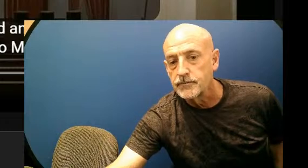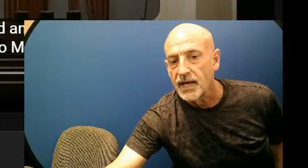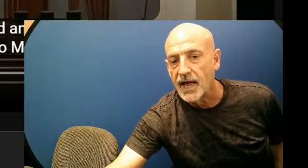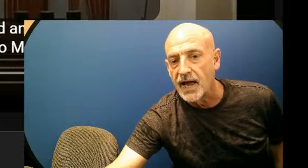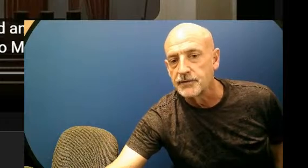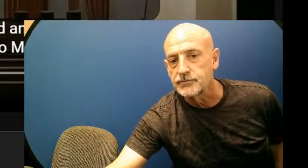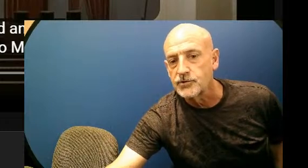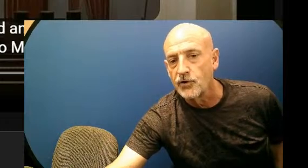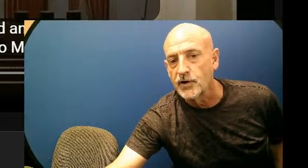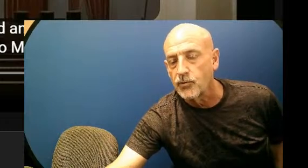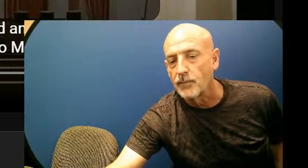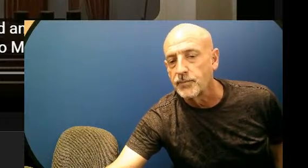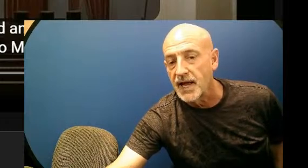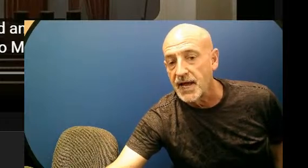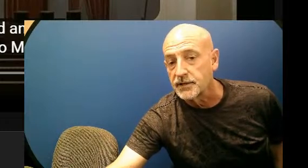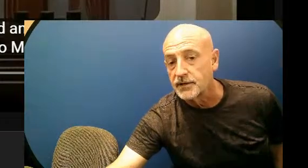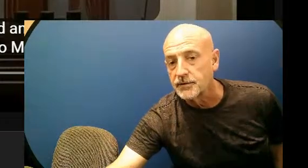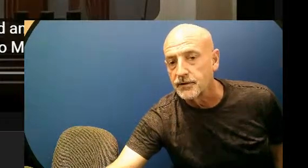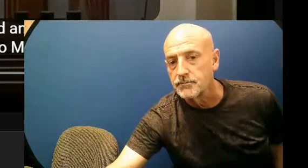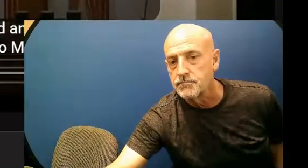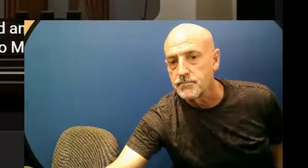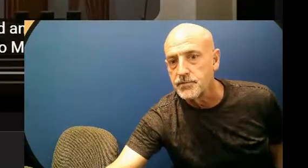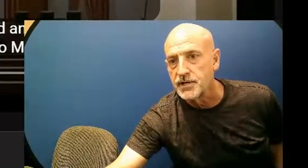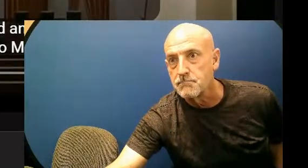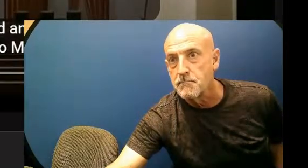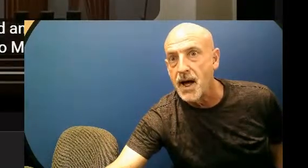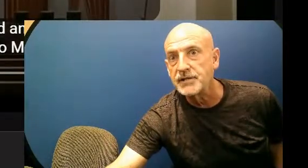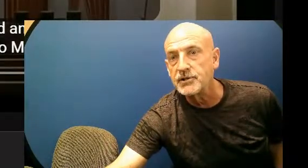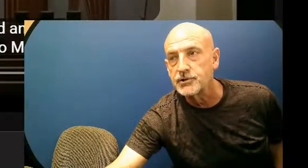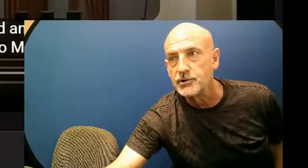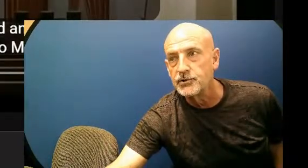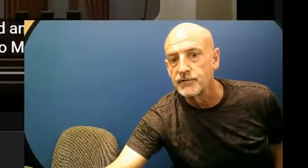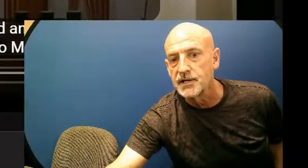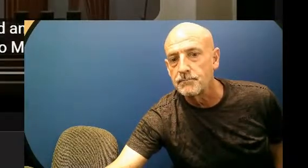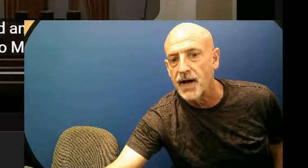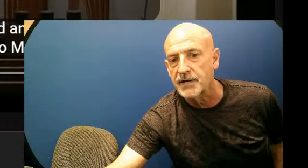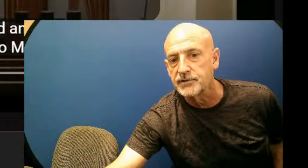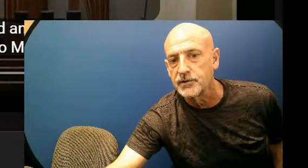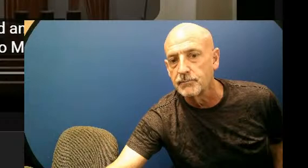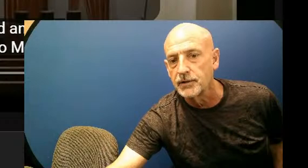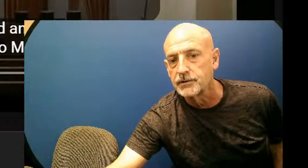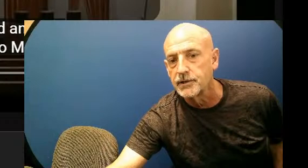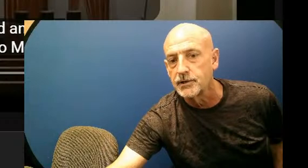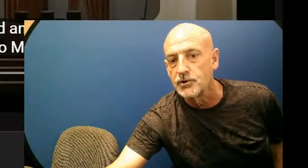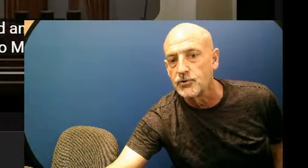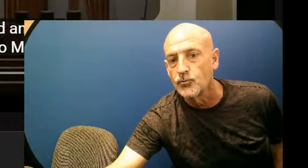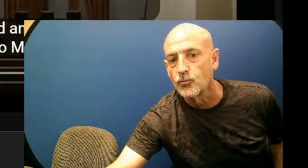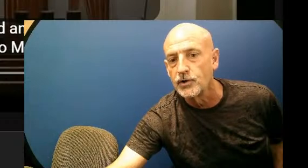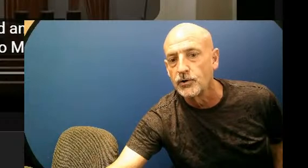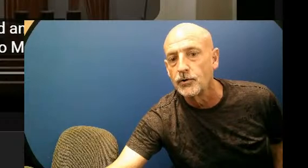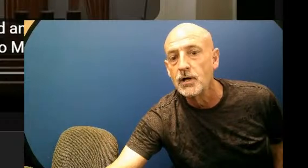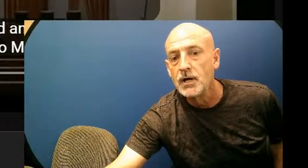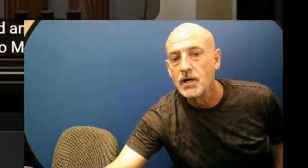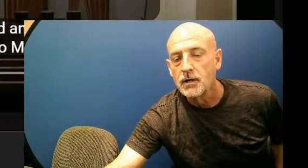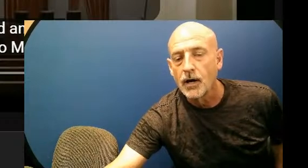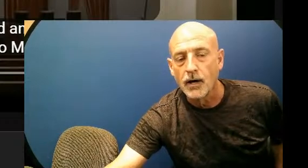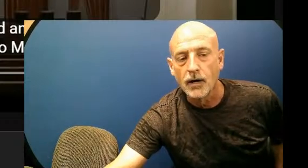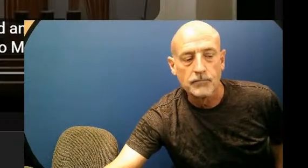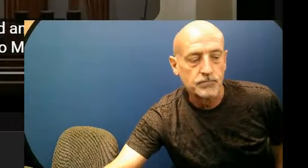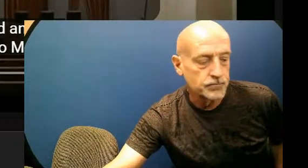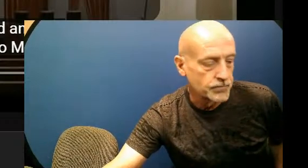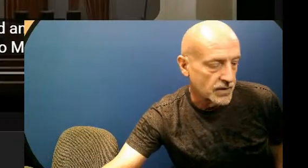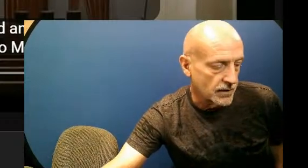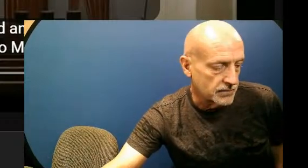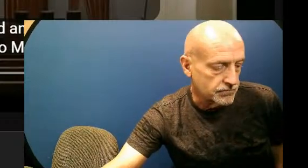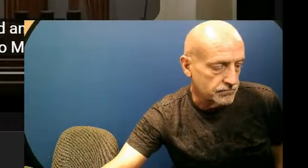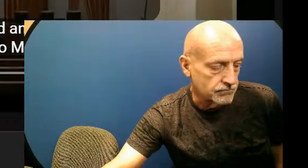Union and Soviet propaganda. The magnitude of the impact and the ability to do real